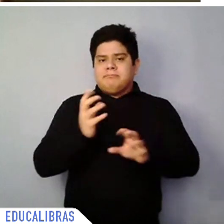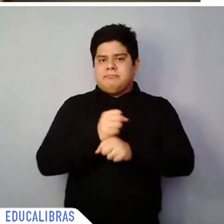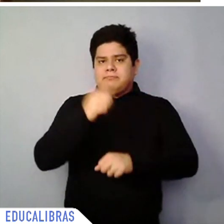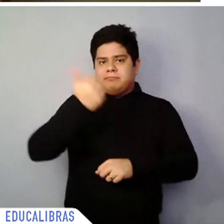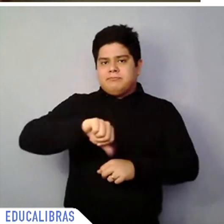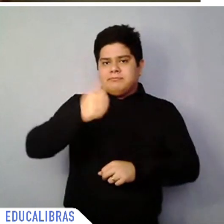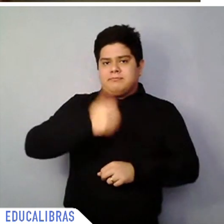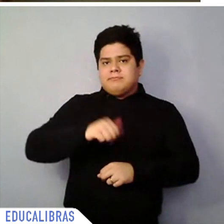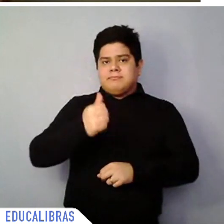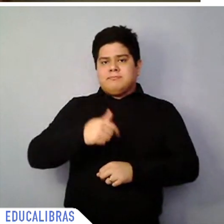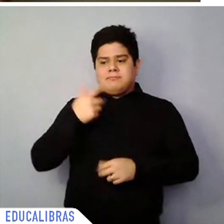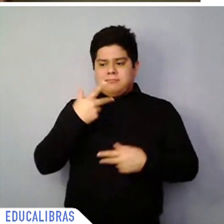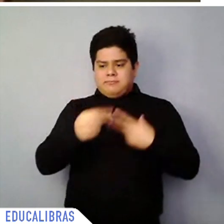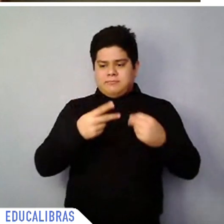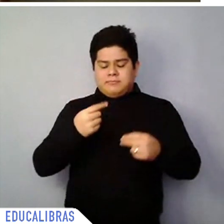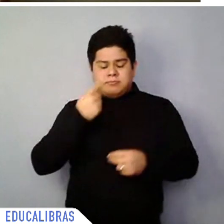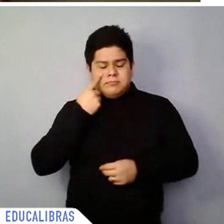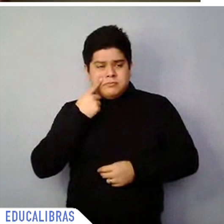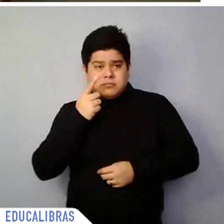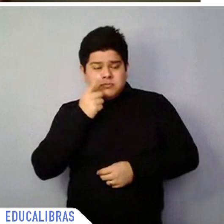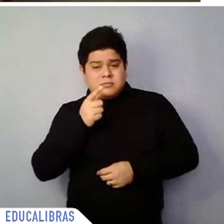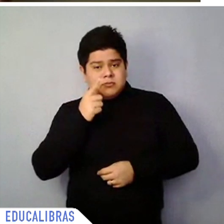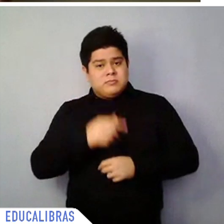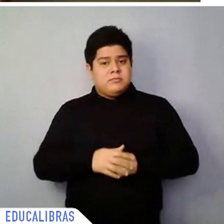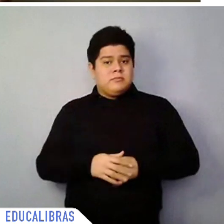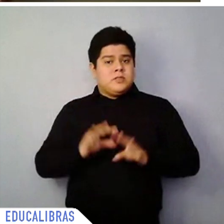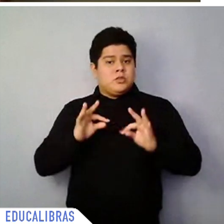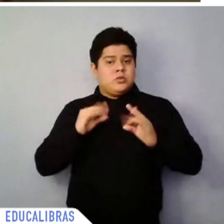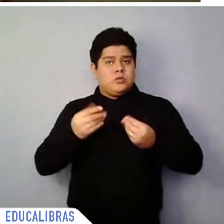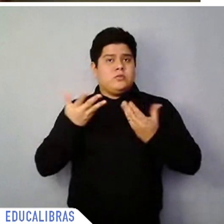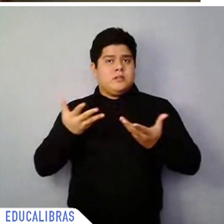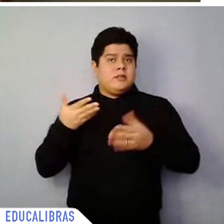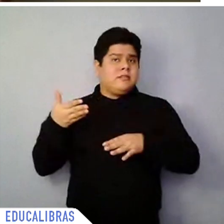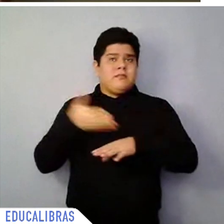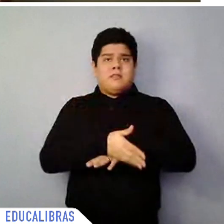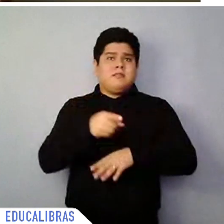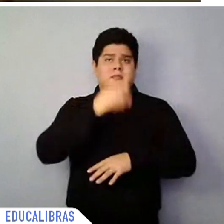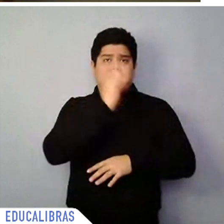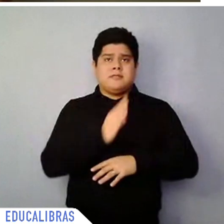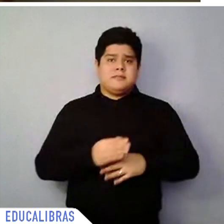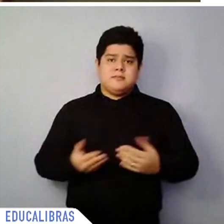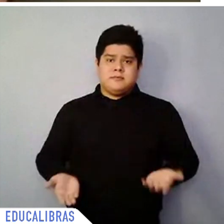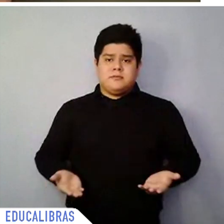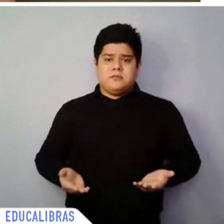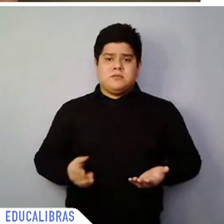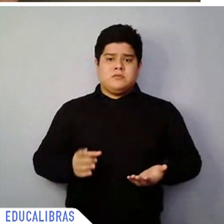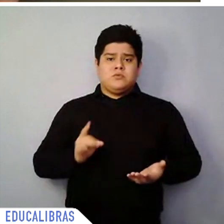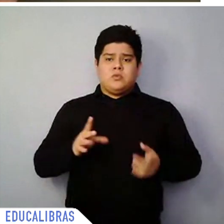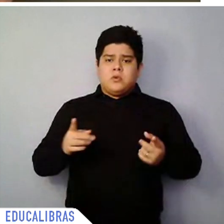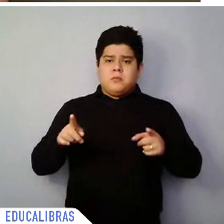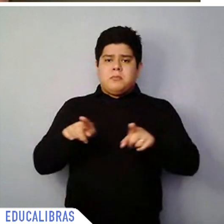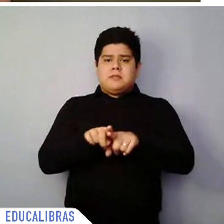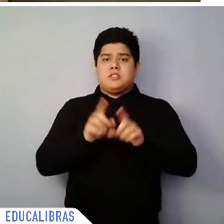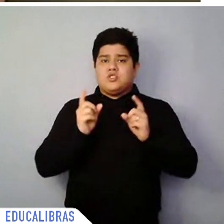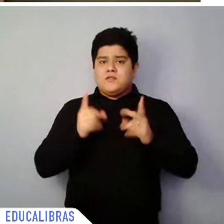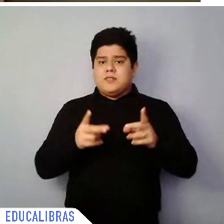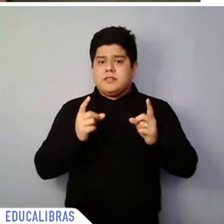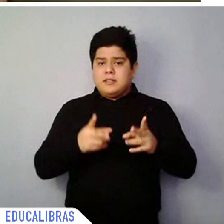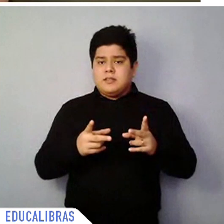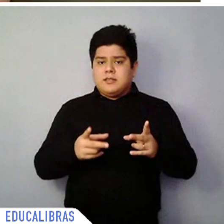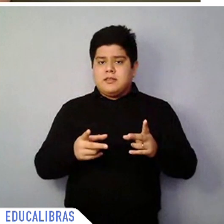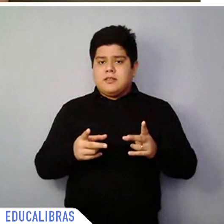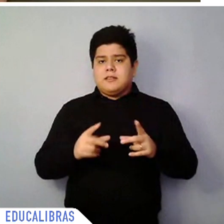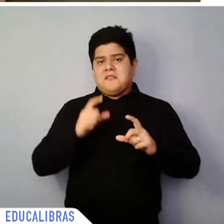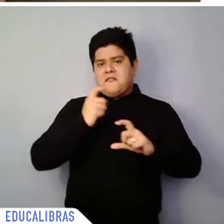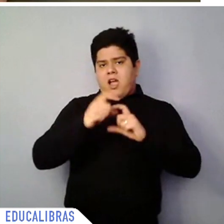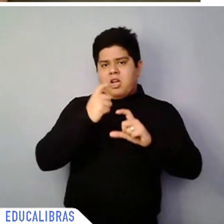it in a place like this, you can more quickly evaluate the effect of your vaccine. So everybody wanted to